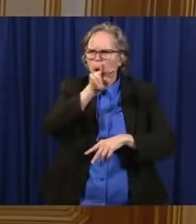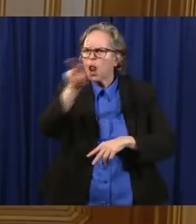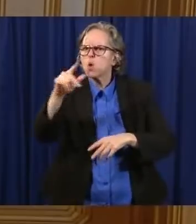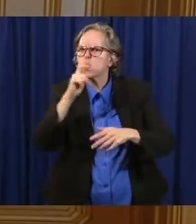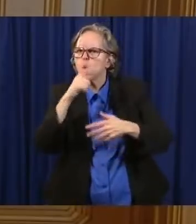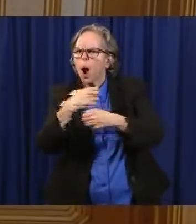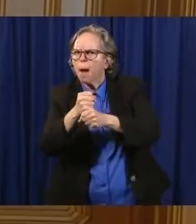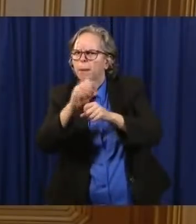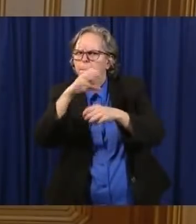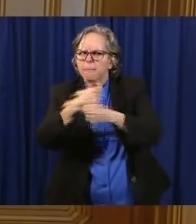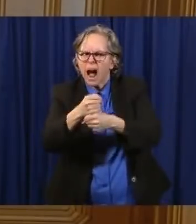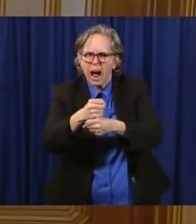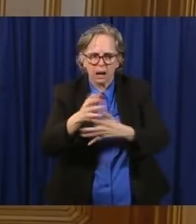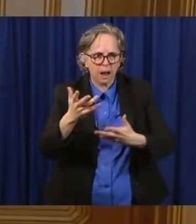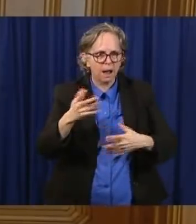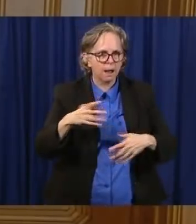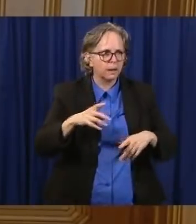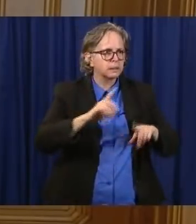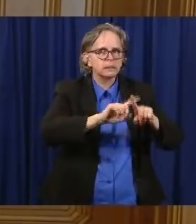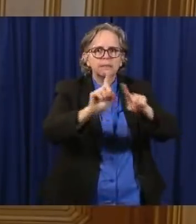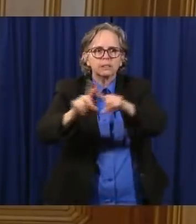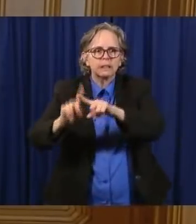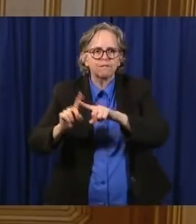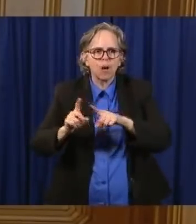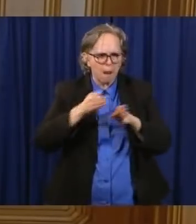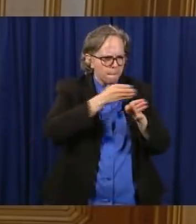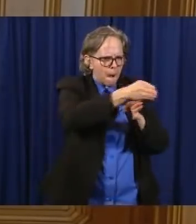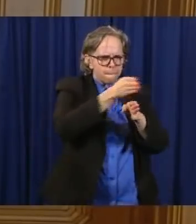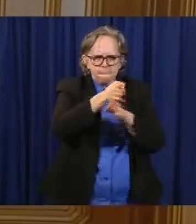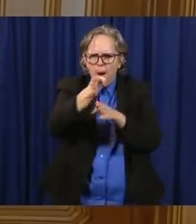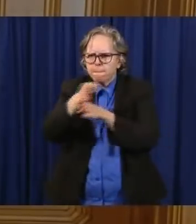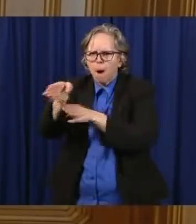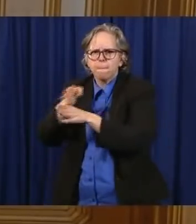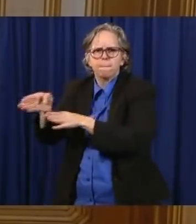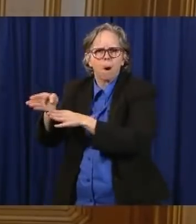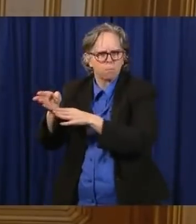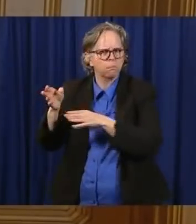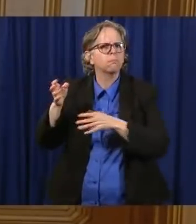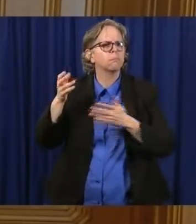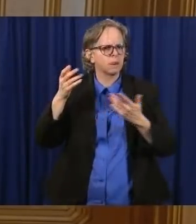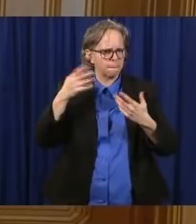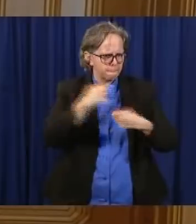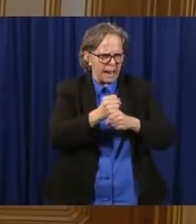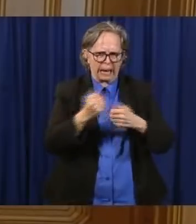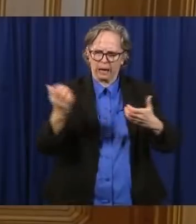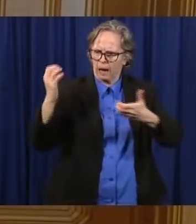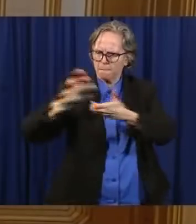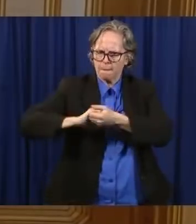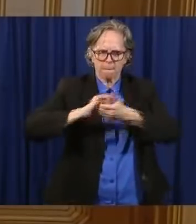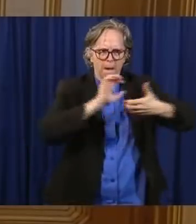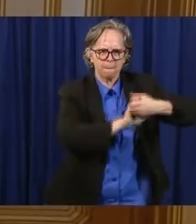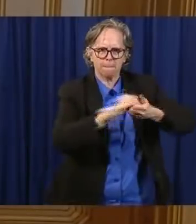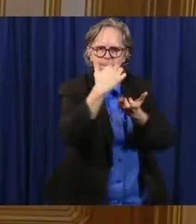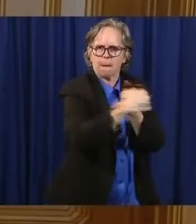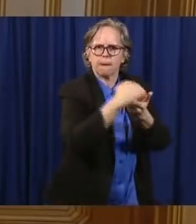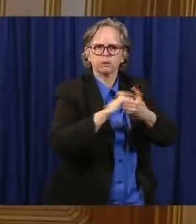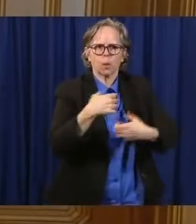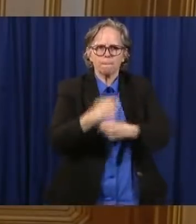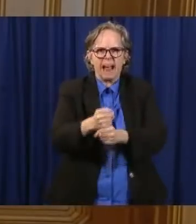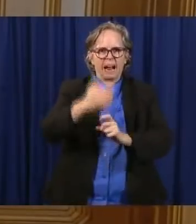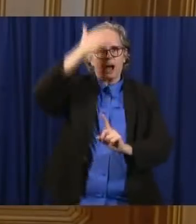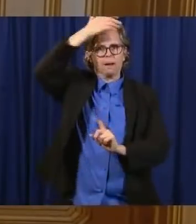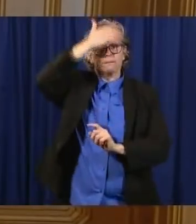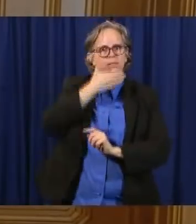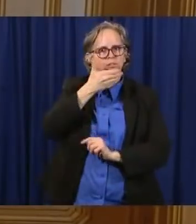band cutters, plastic suppliers, and assemblers to help all of this come together. These